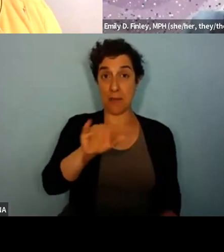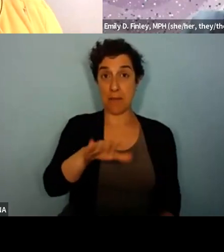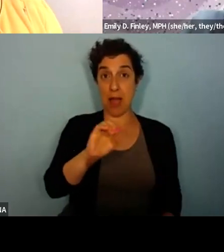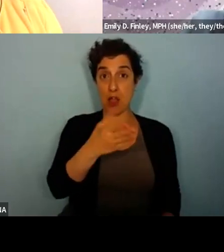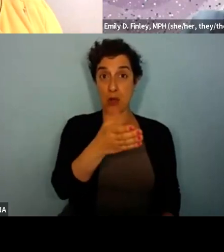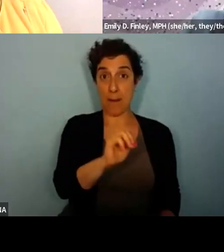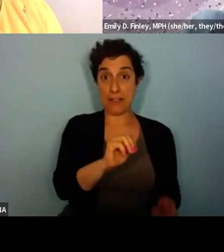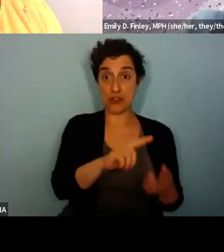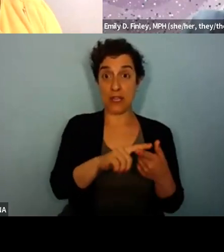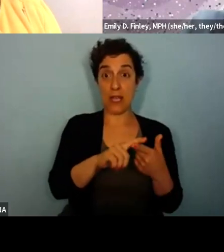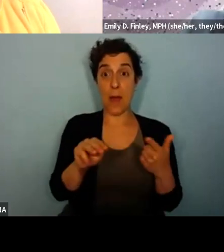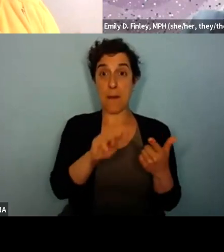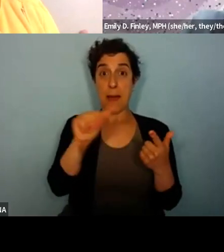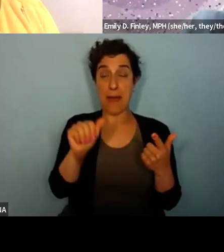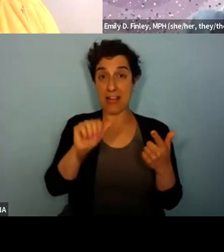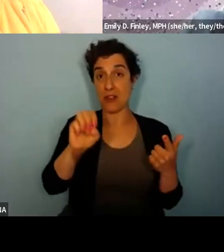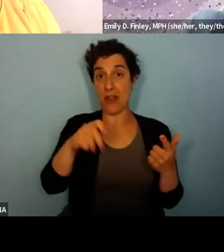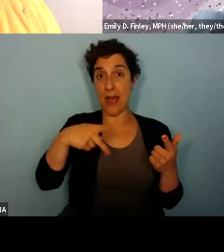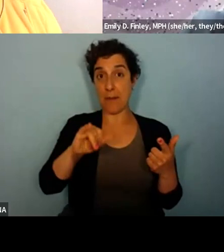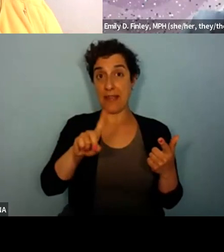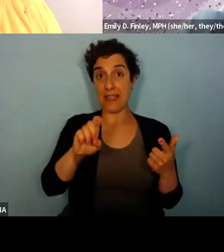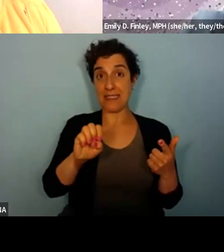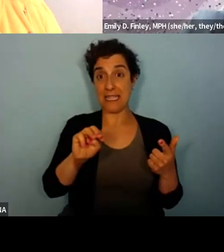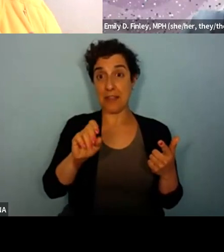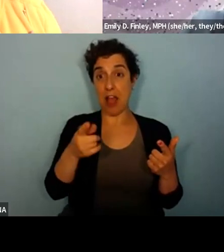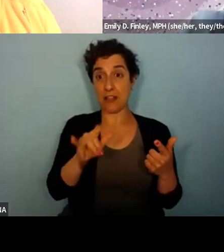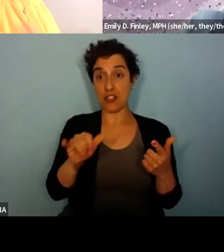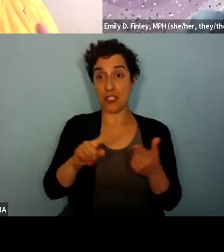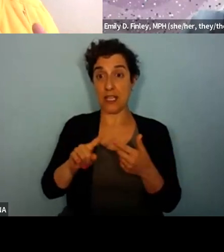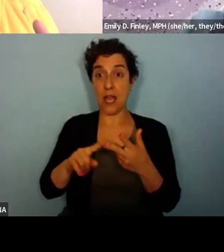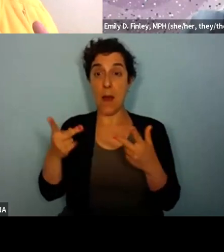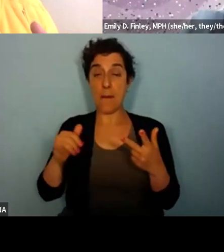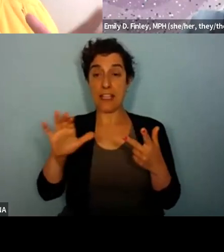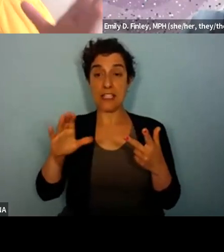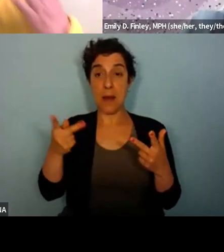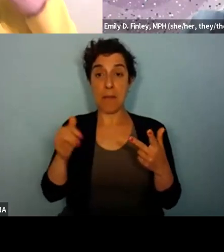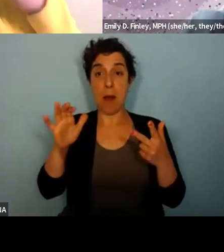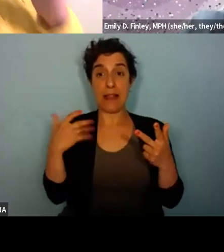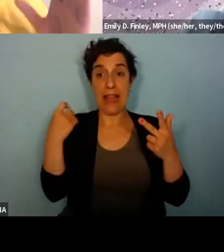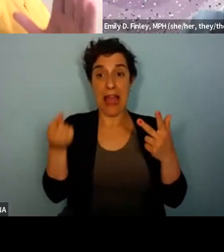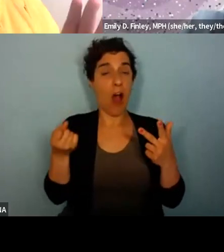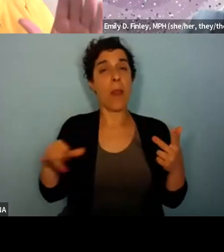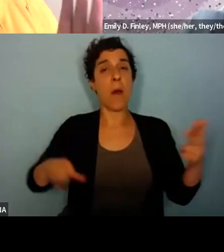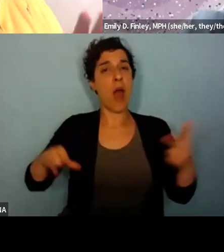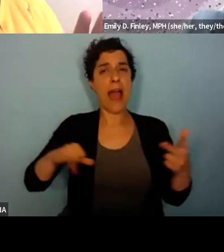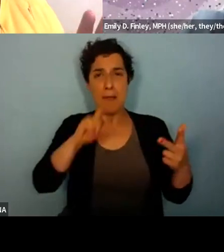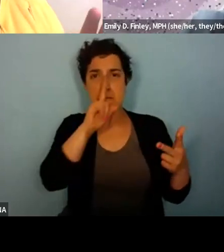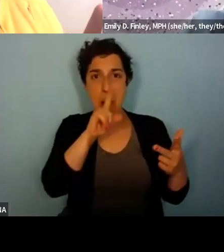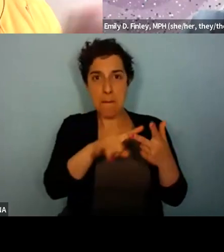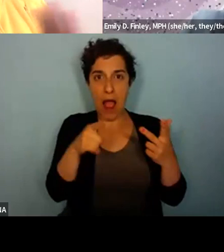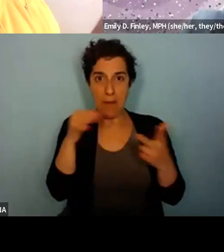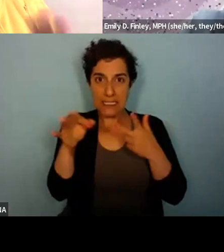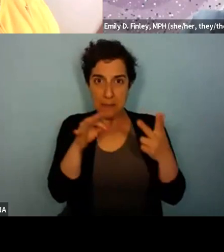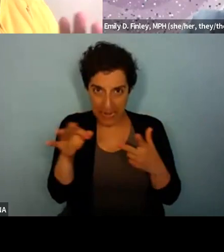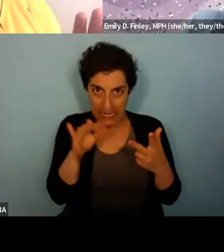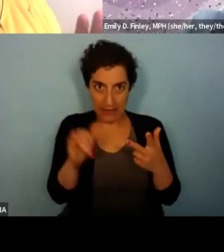my master's is in epidemiology, and then my PhD in public health. I'm not bragging. I'm only explaining that